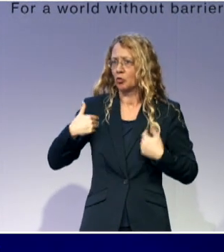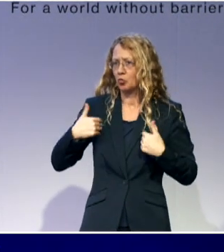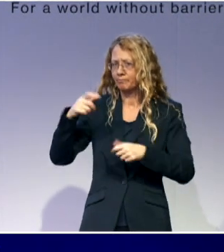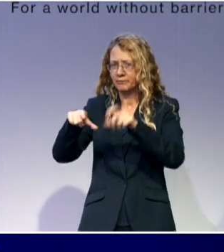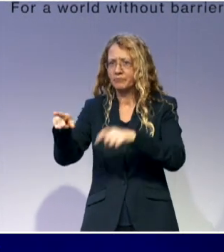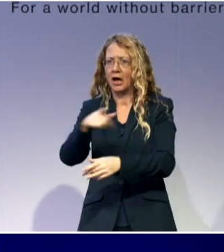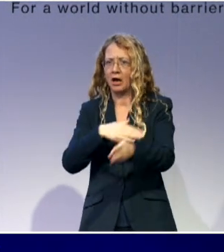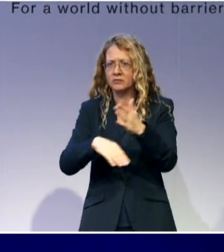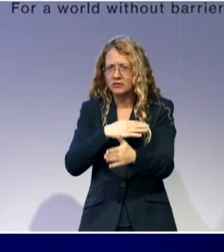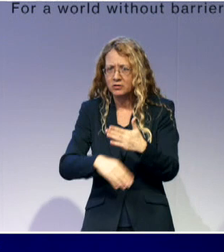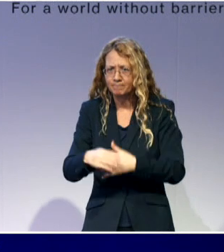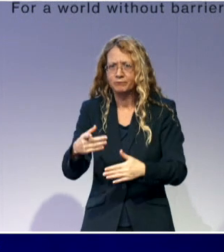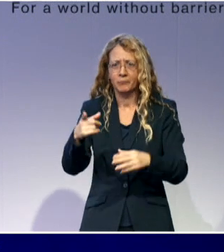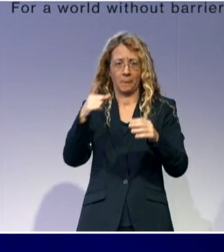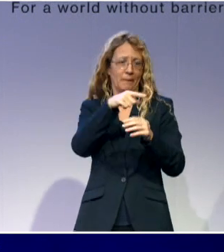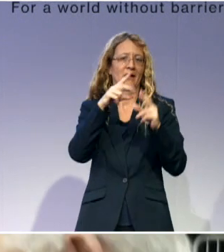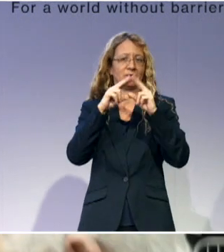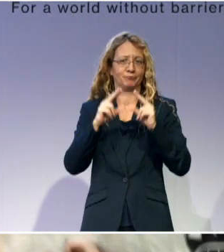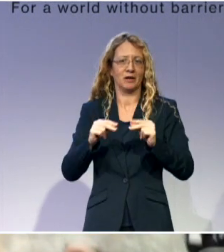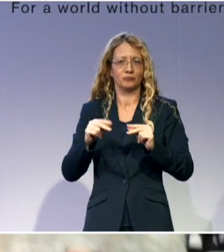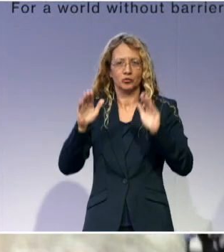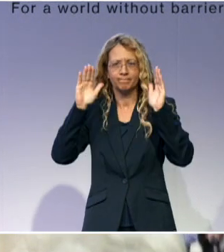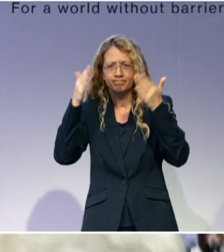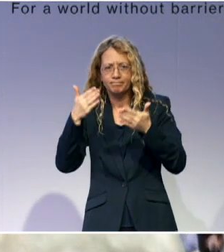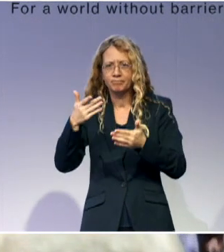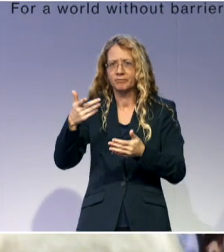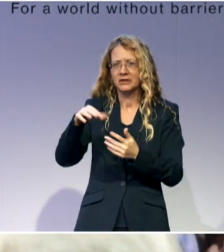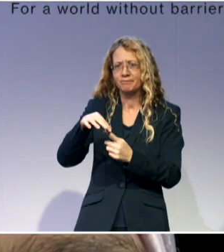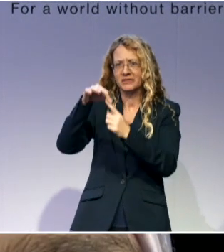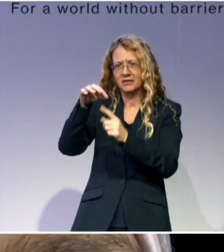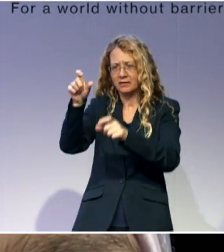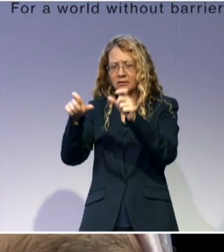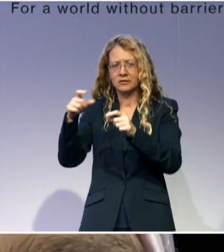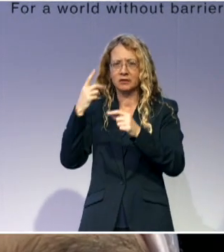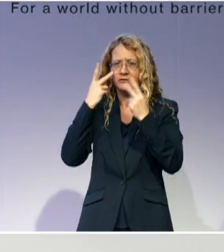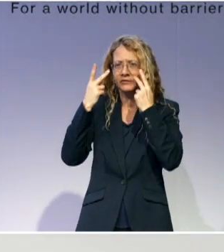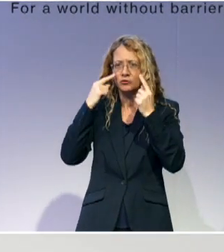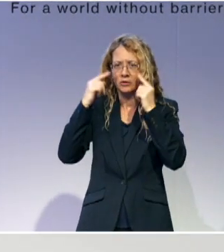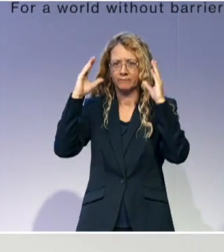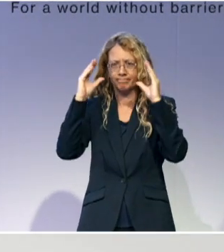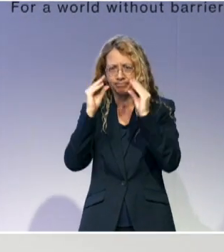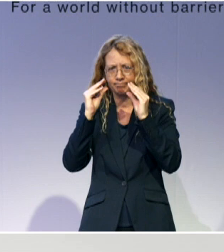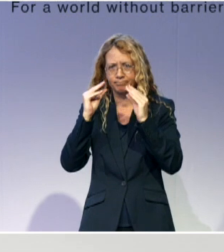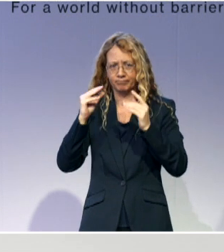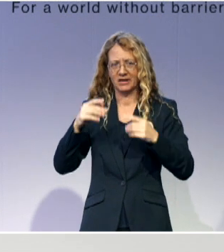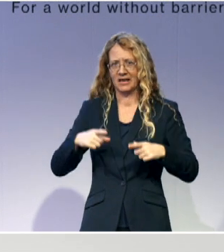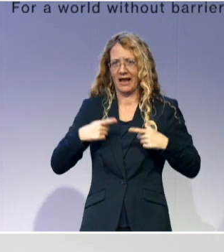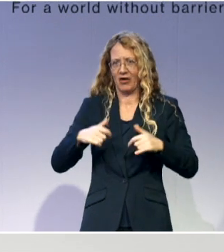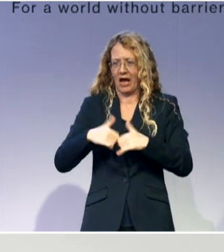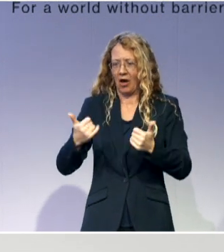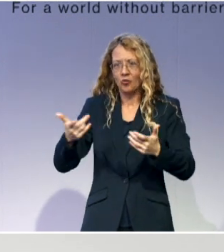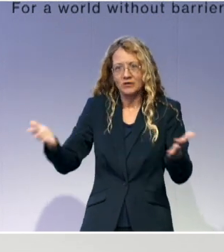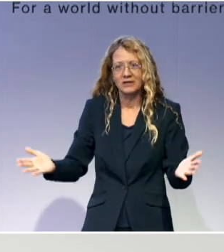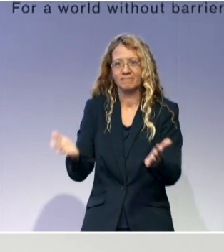people with visual impairments, offering life skills training in group and one-to-one settings, parent workshops, and